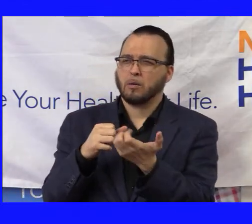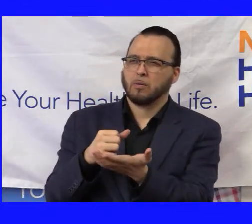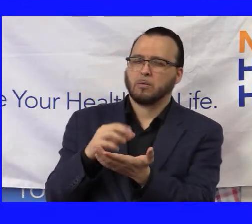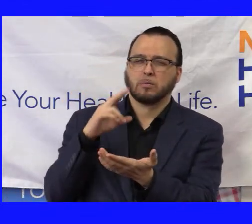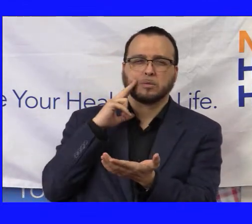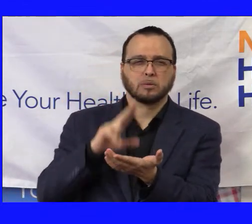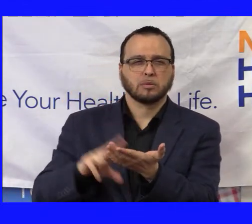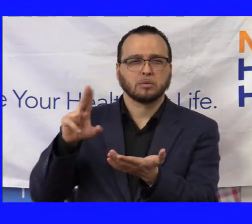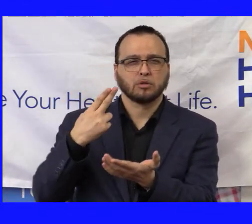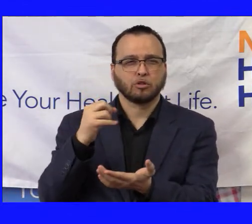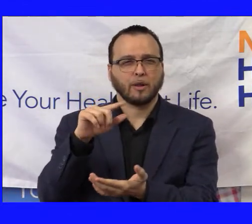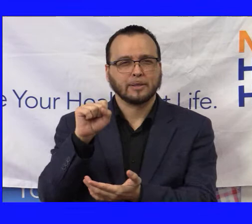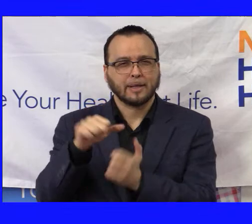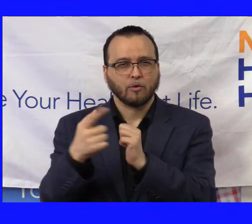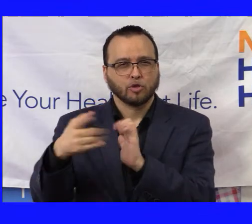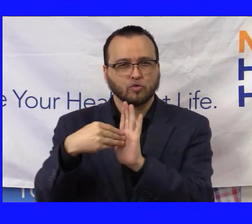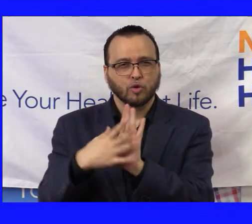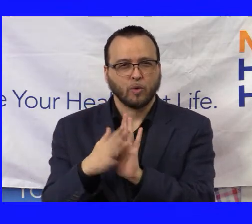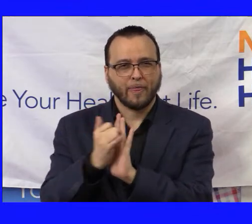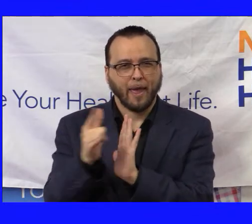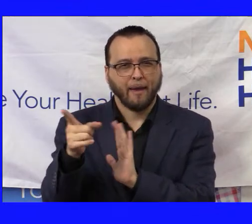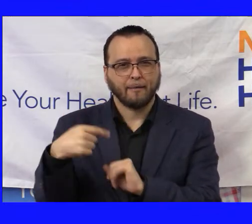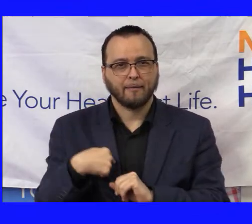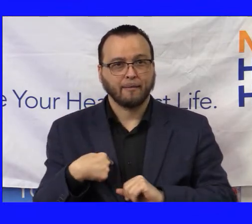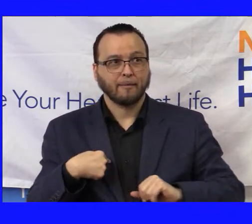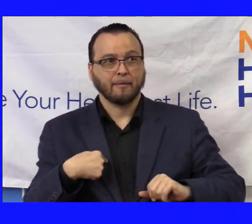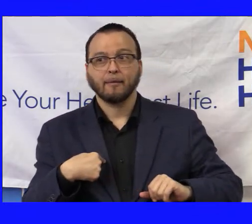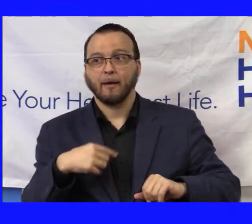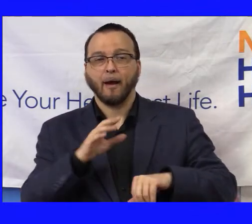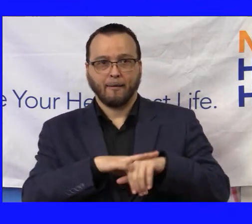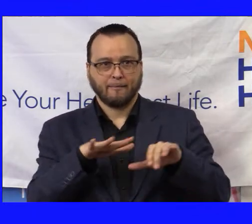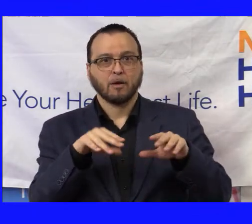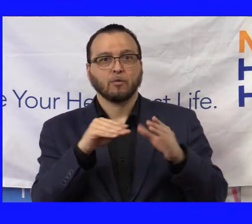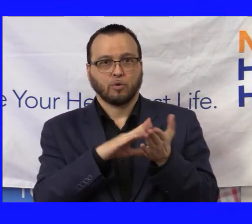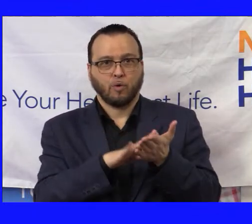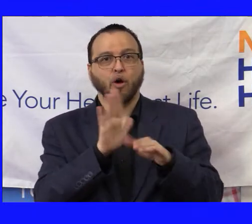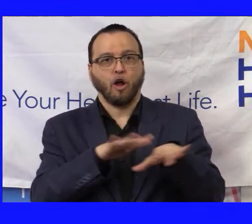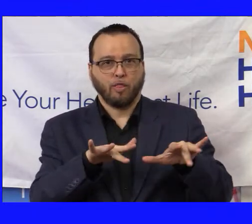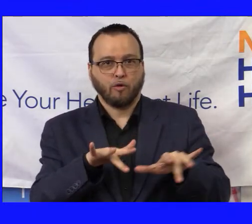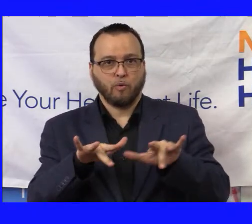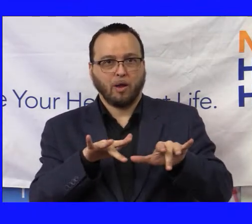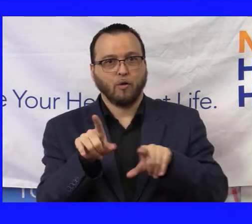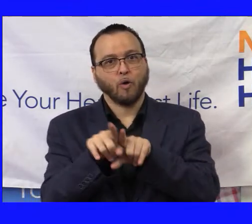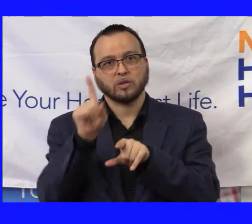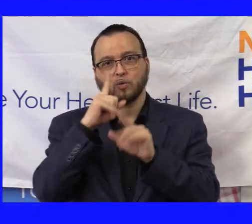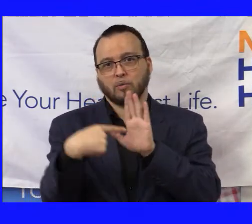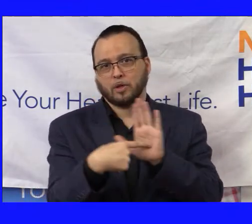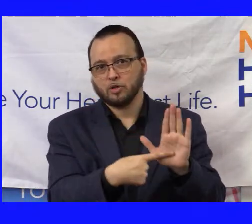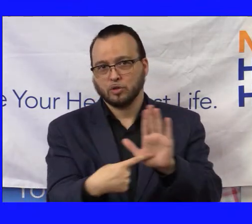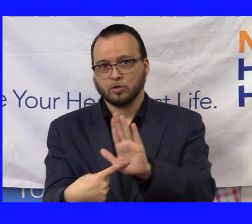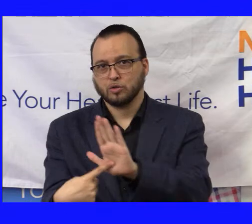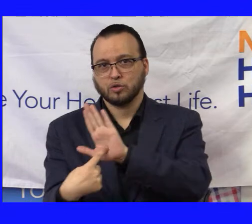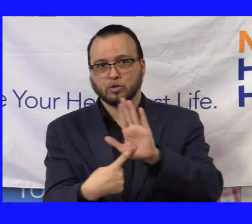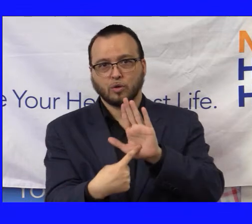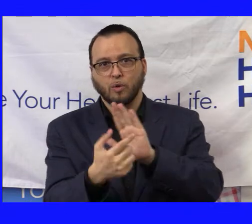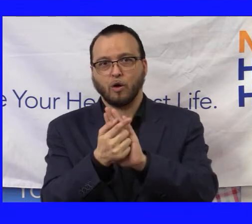record that. I have it recorded on the record and it would be reflected in the